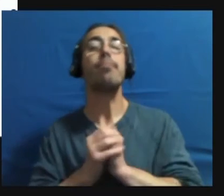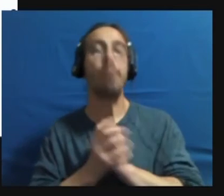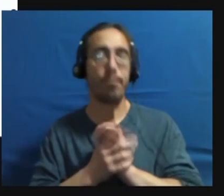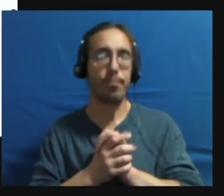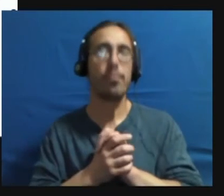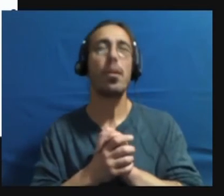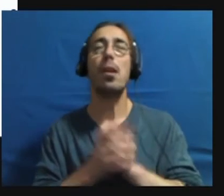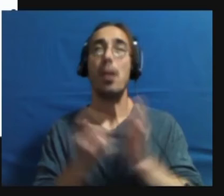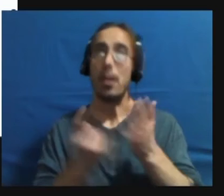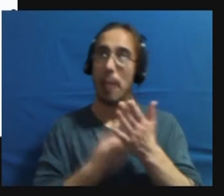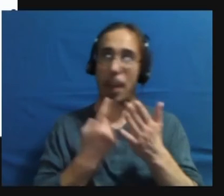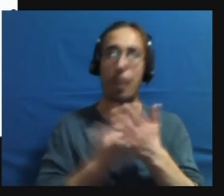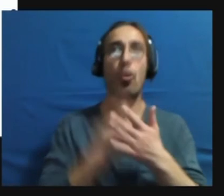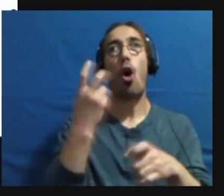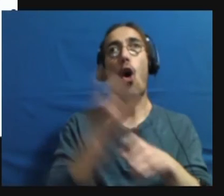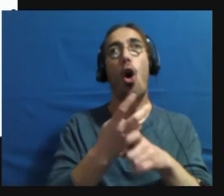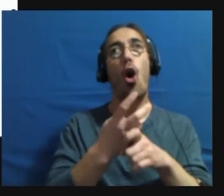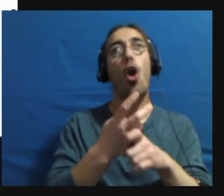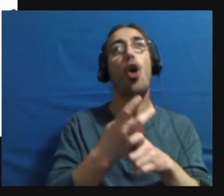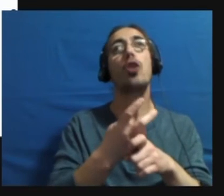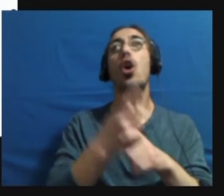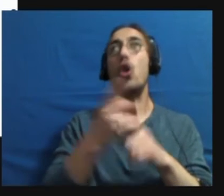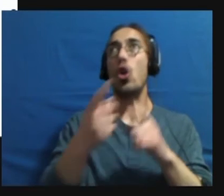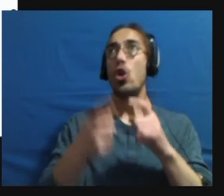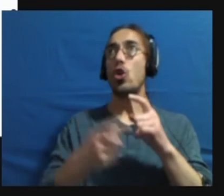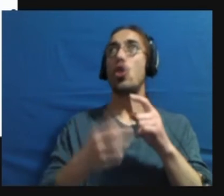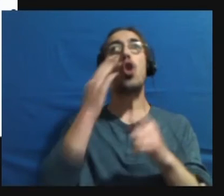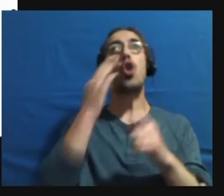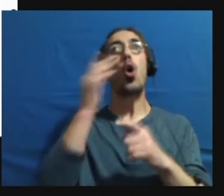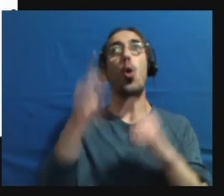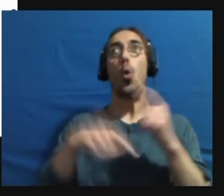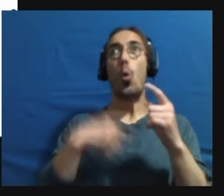when multiple senses are involved.